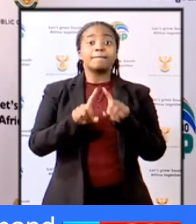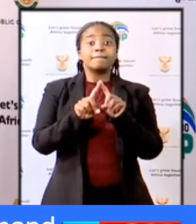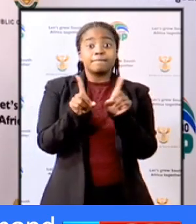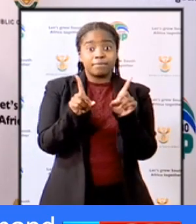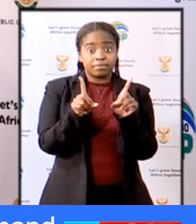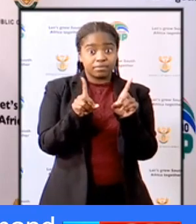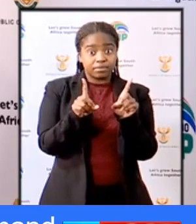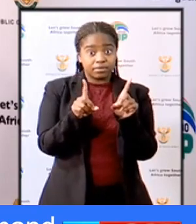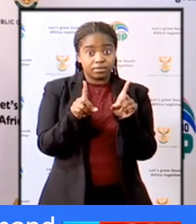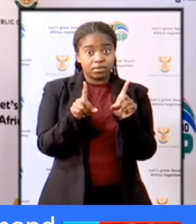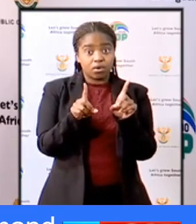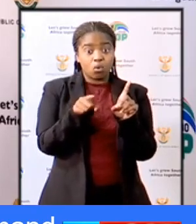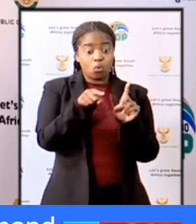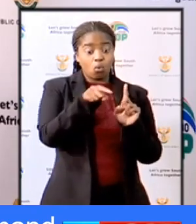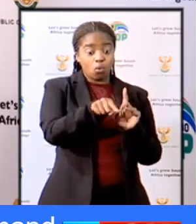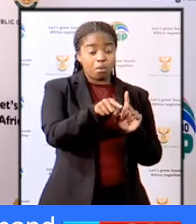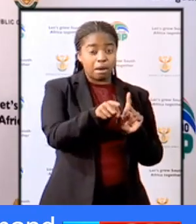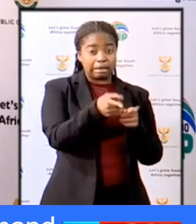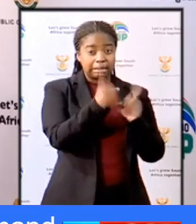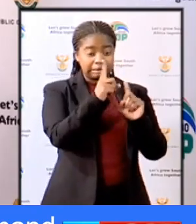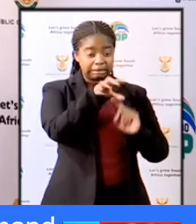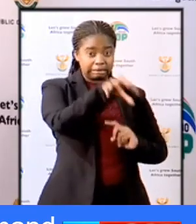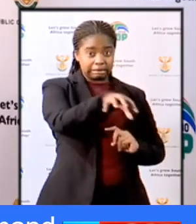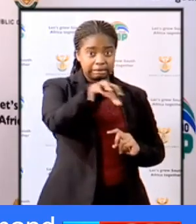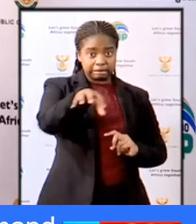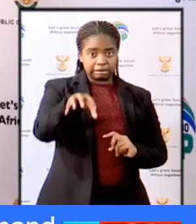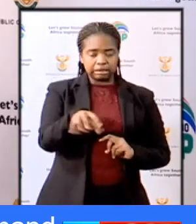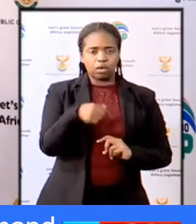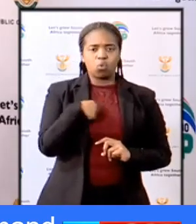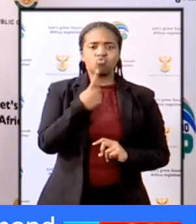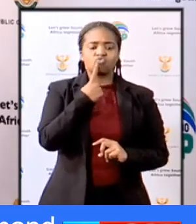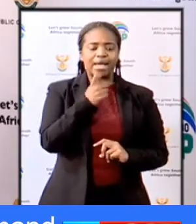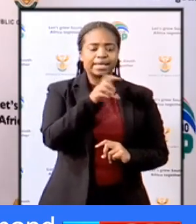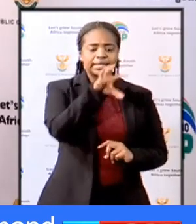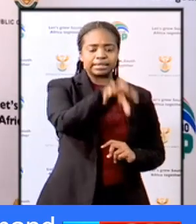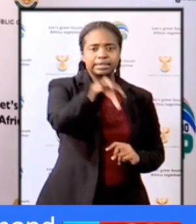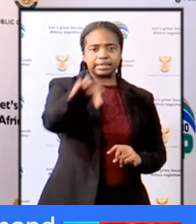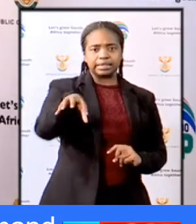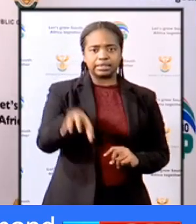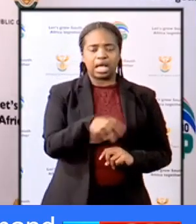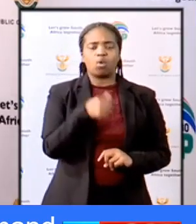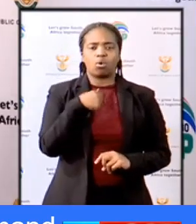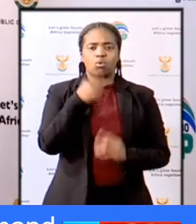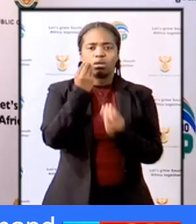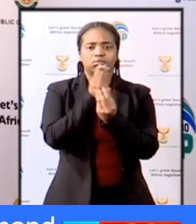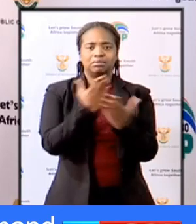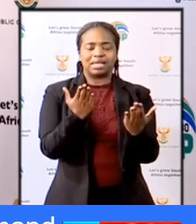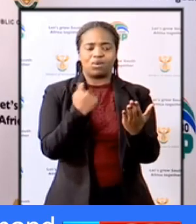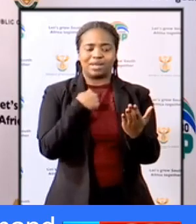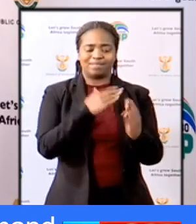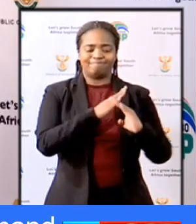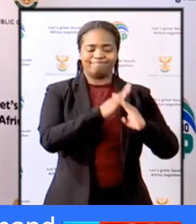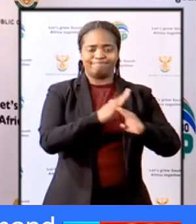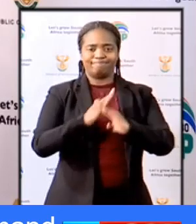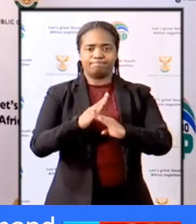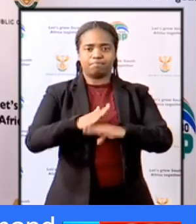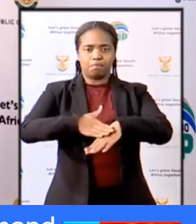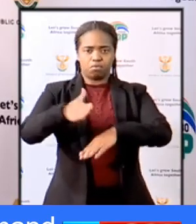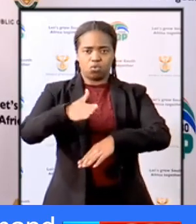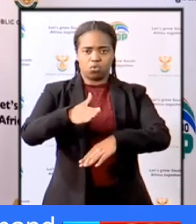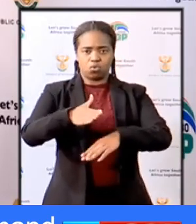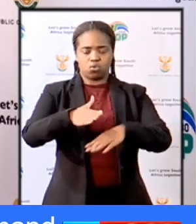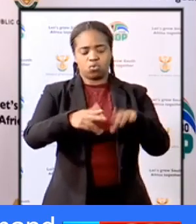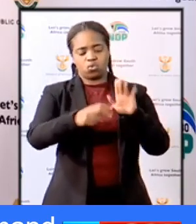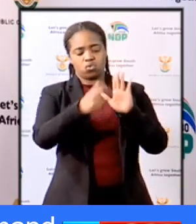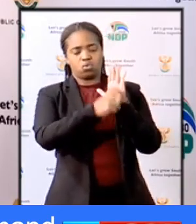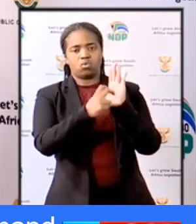leyo ye-hotspot la kuzofakwa khona, la kungenzeka kufakwe ezinye izinto